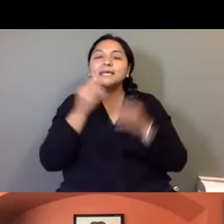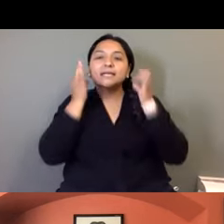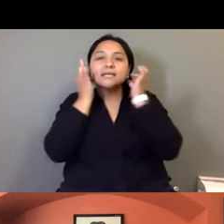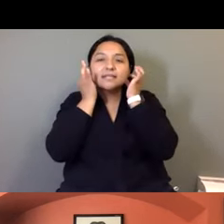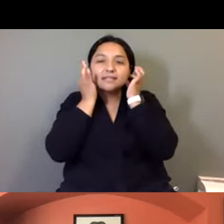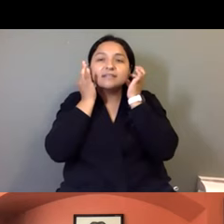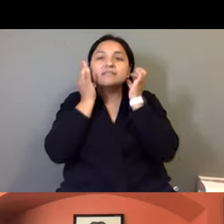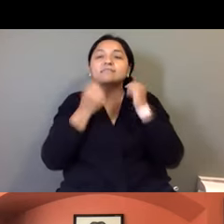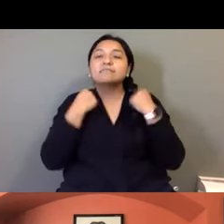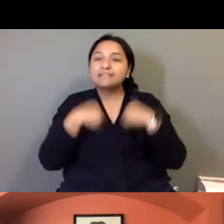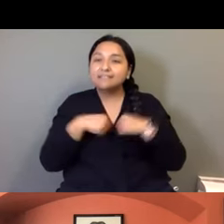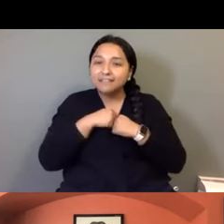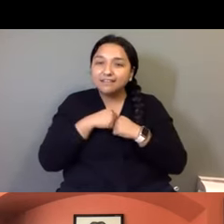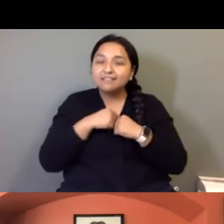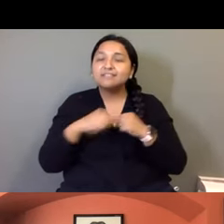I have a